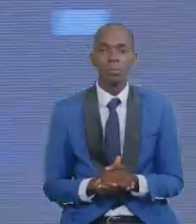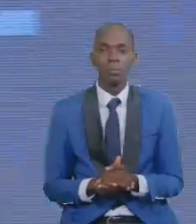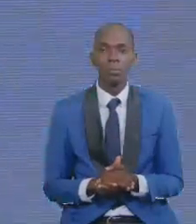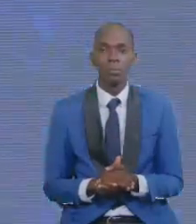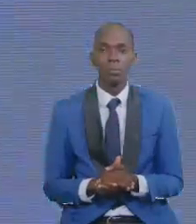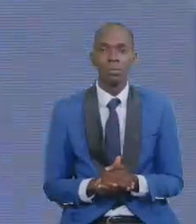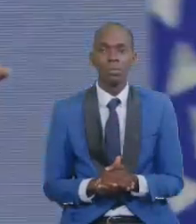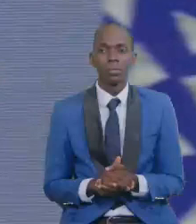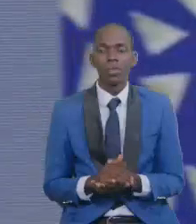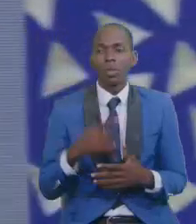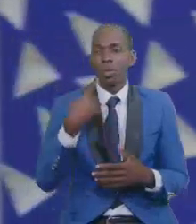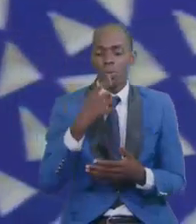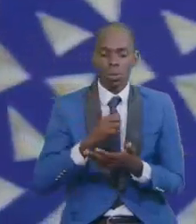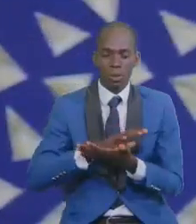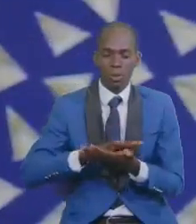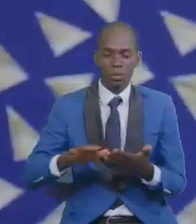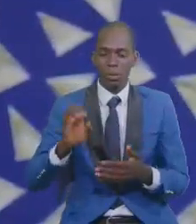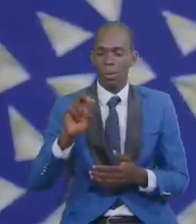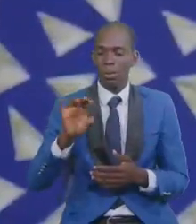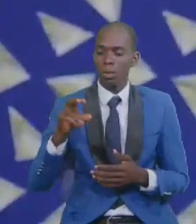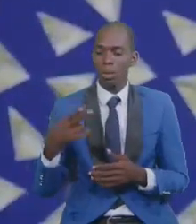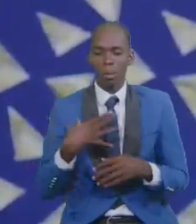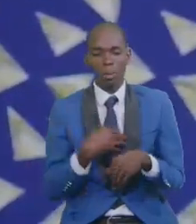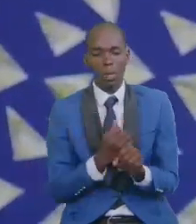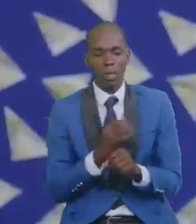Who sanctified Enoch and made him holy?